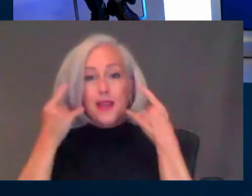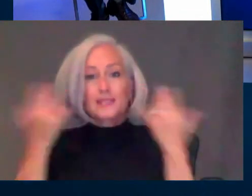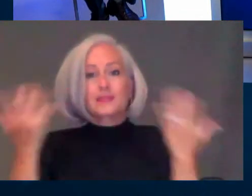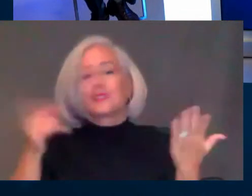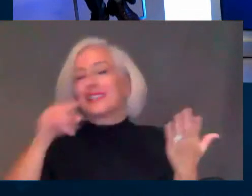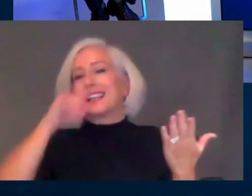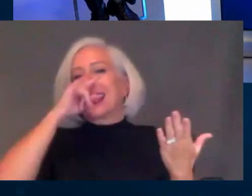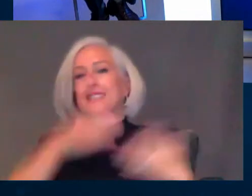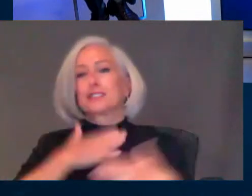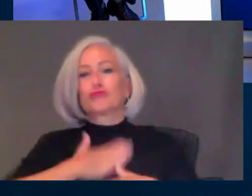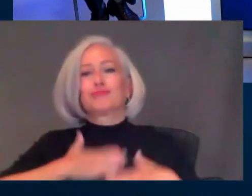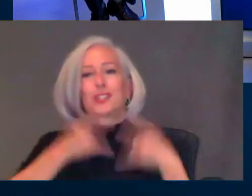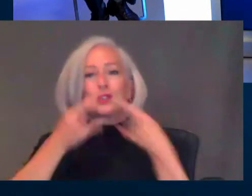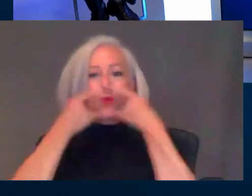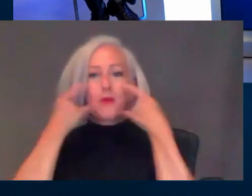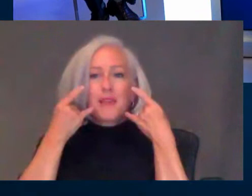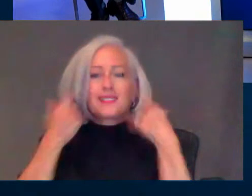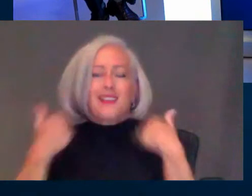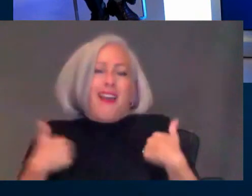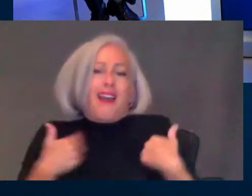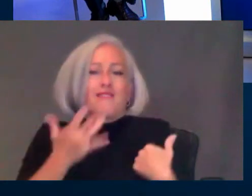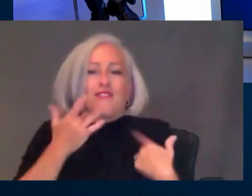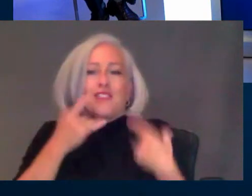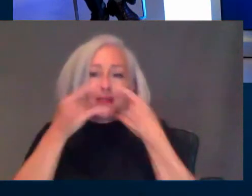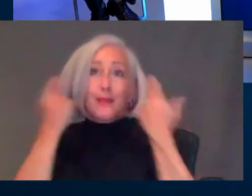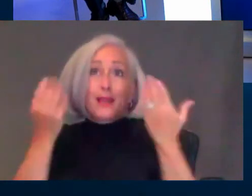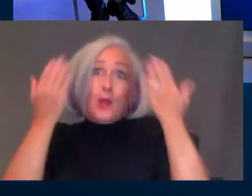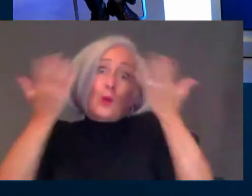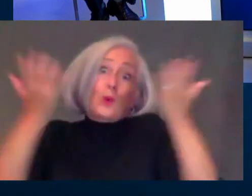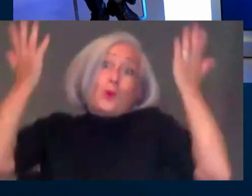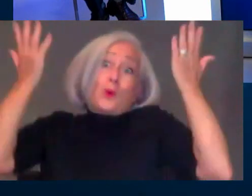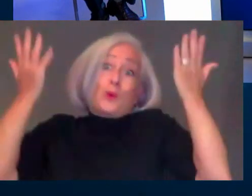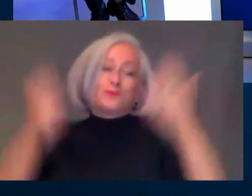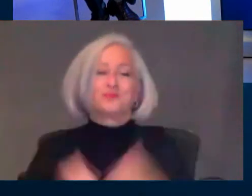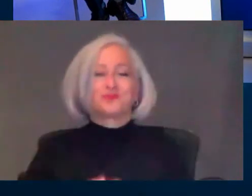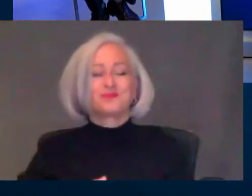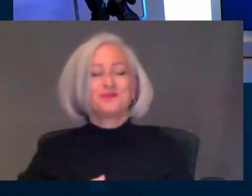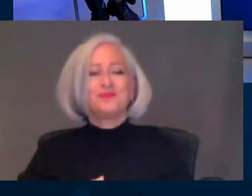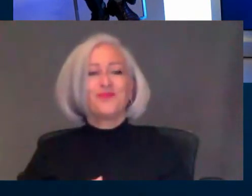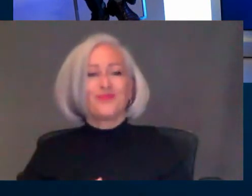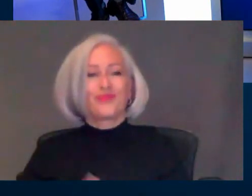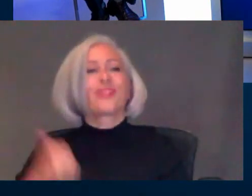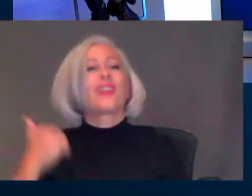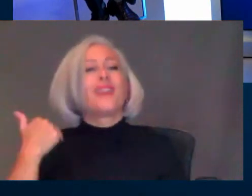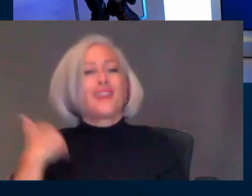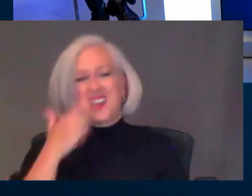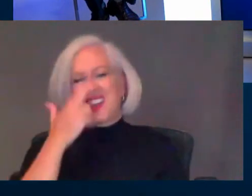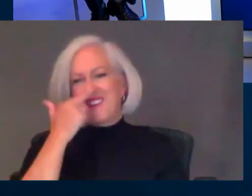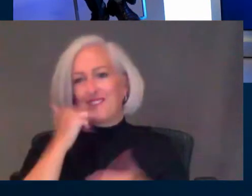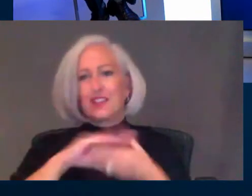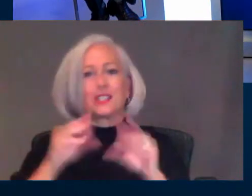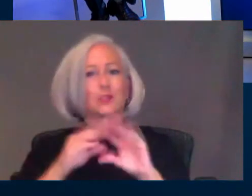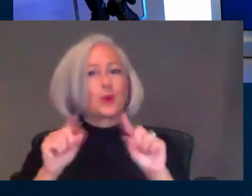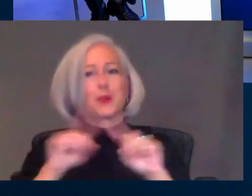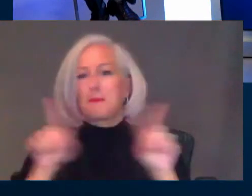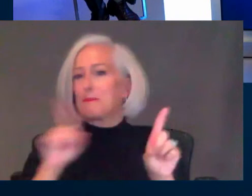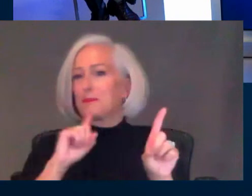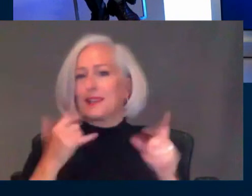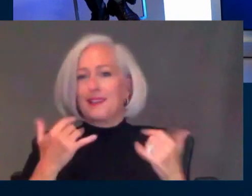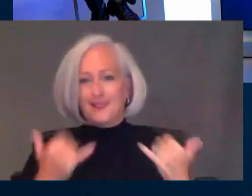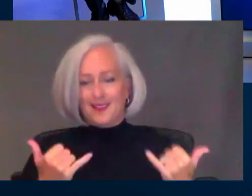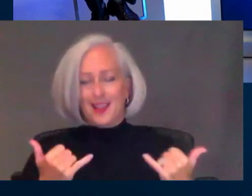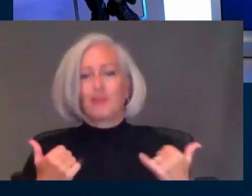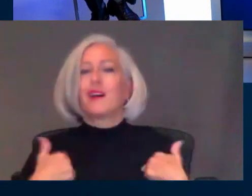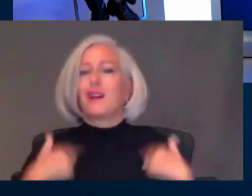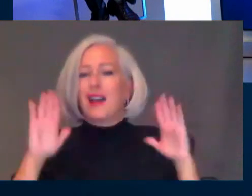in Dr. Mario Castro. He is the Vice Chair of Clinical and Translational Research here with us, and I know that you're a big fan of Dr. Castro, so I